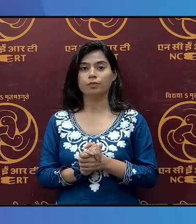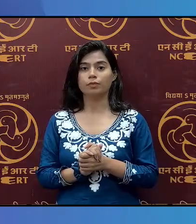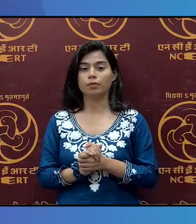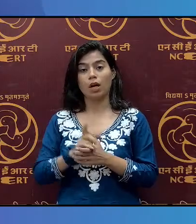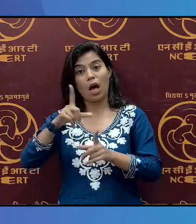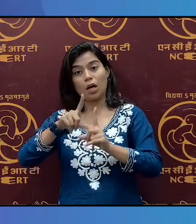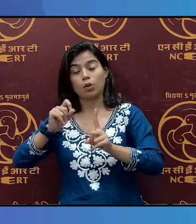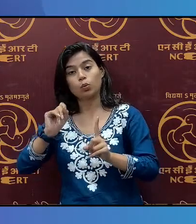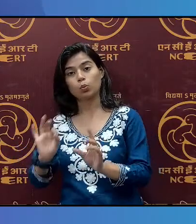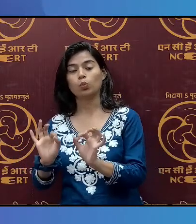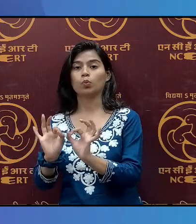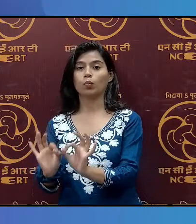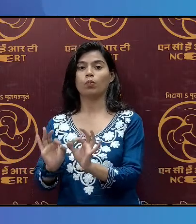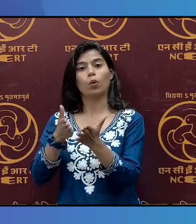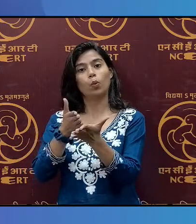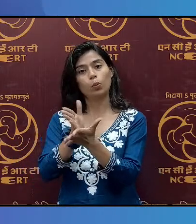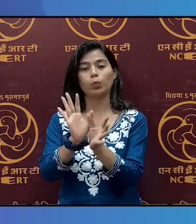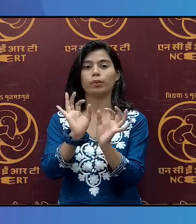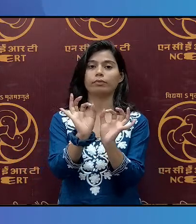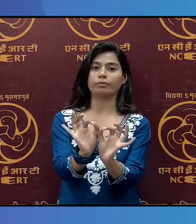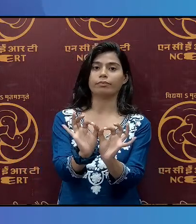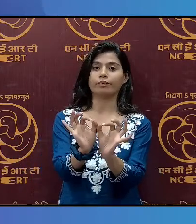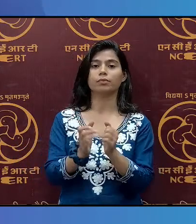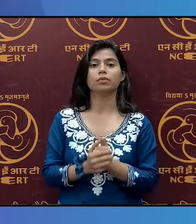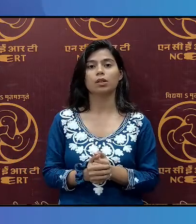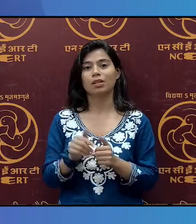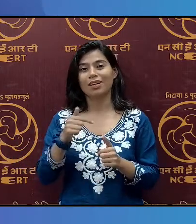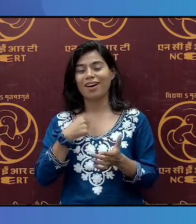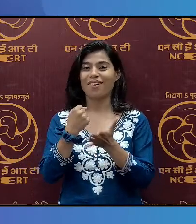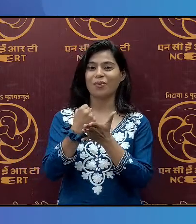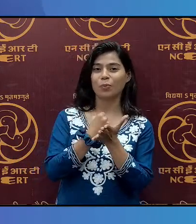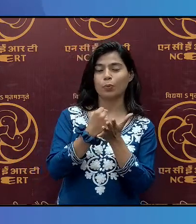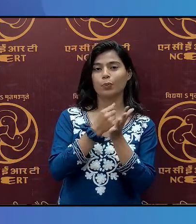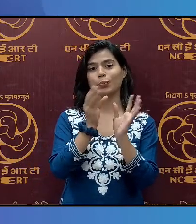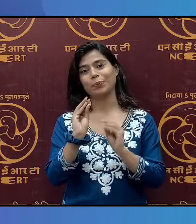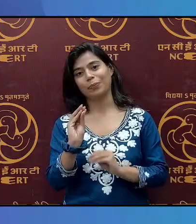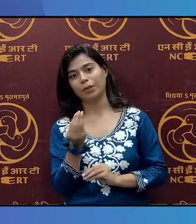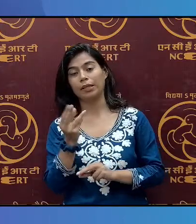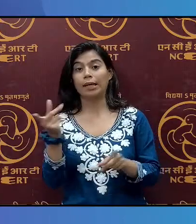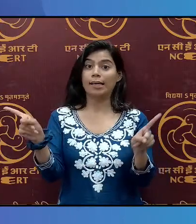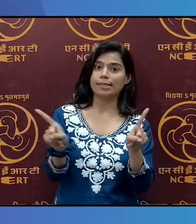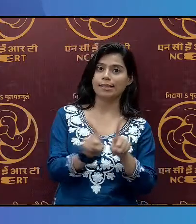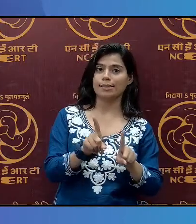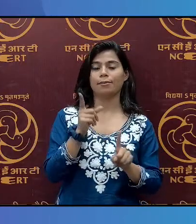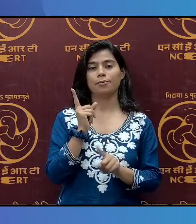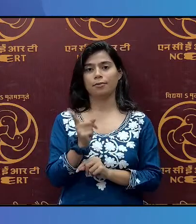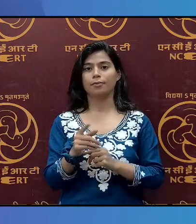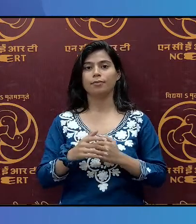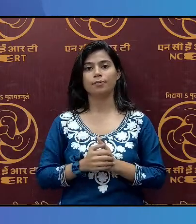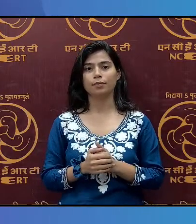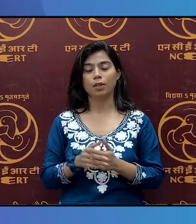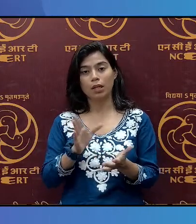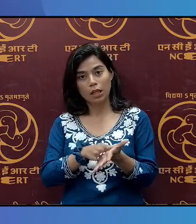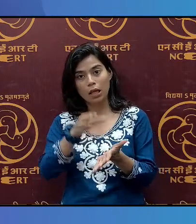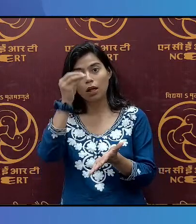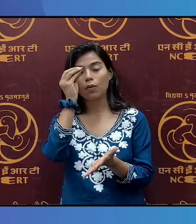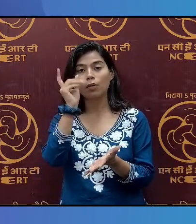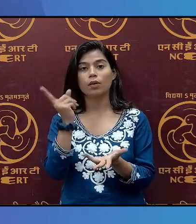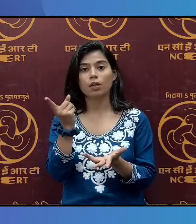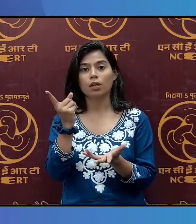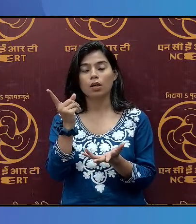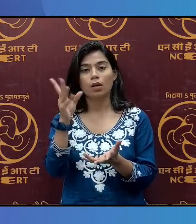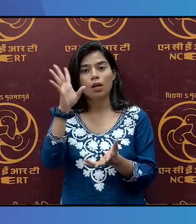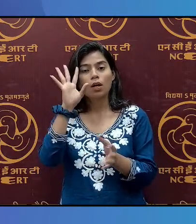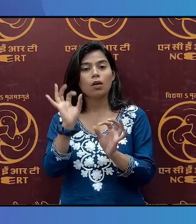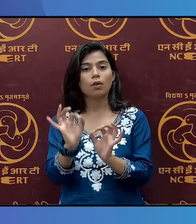do it in a very healthy manner. So in that way, I try to do that. And similarly, I do the learning to keep